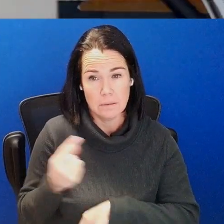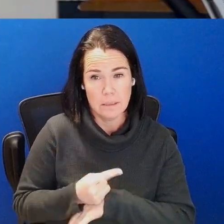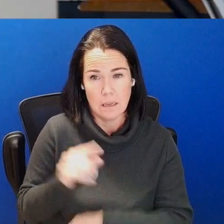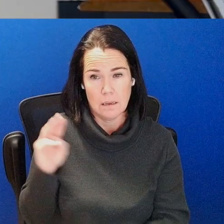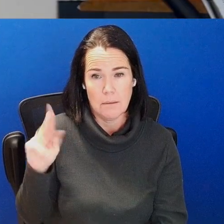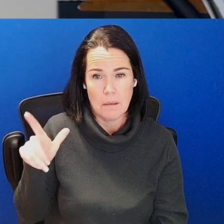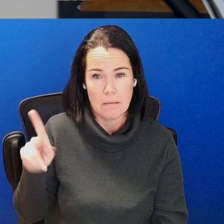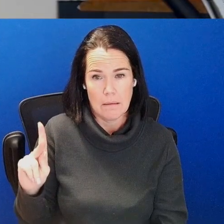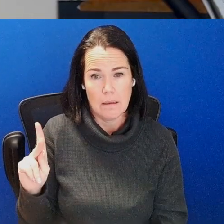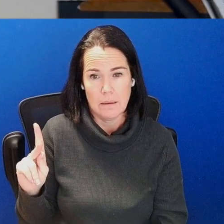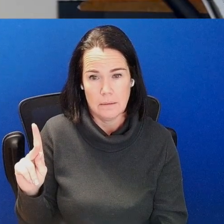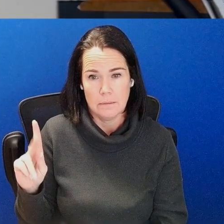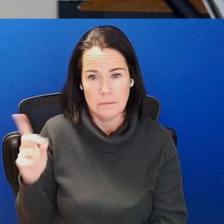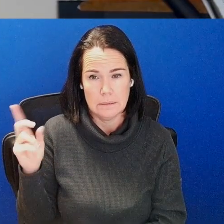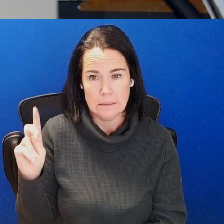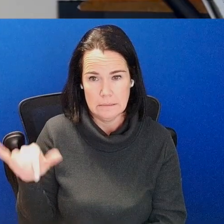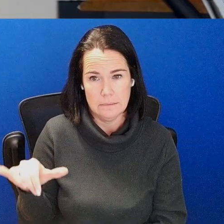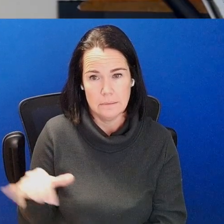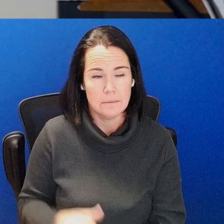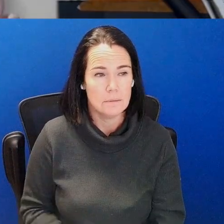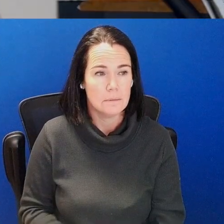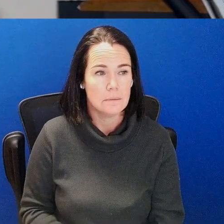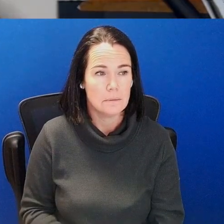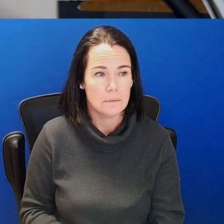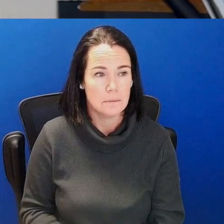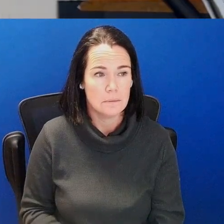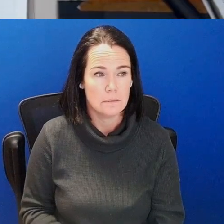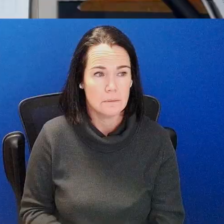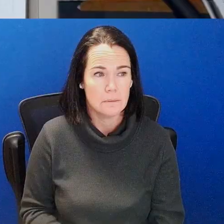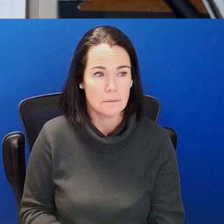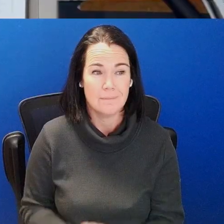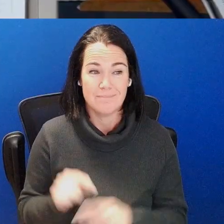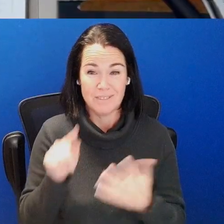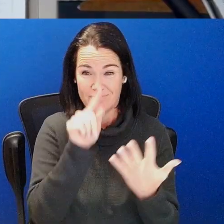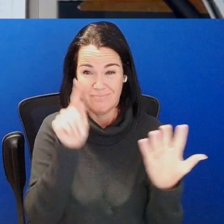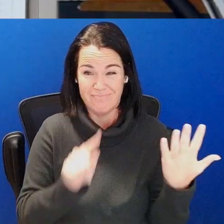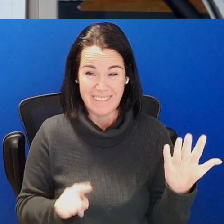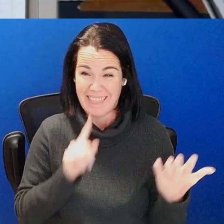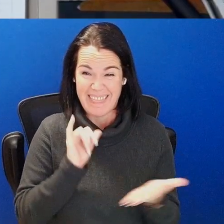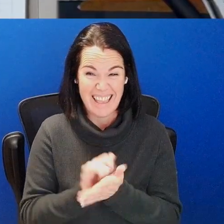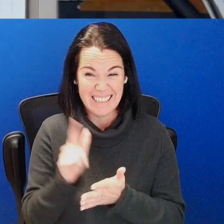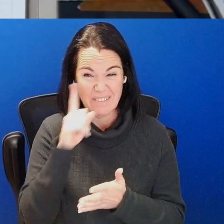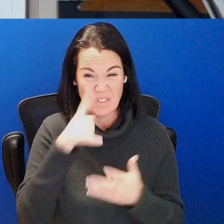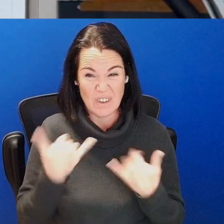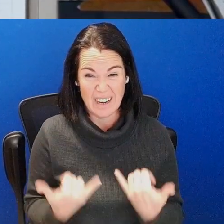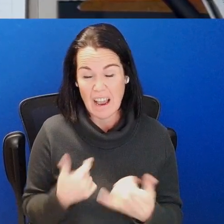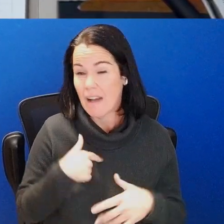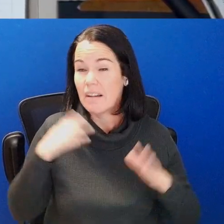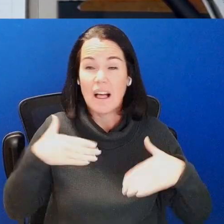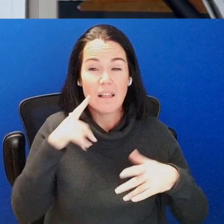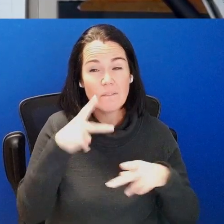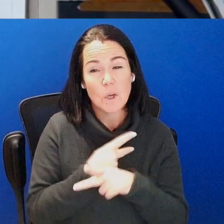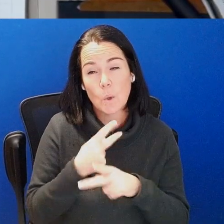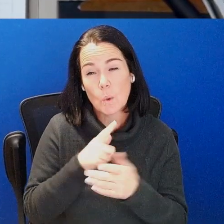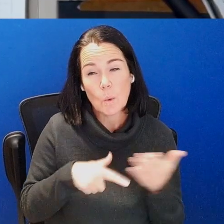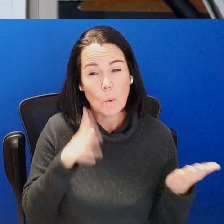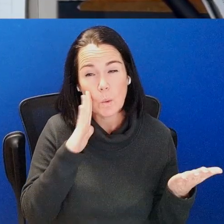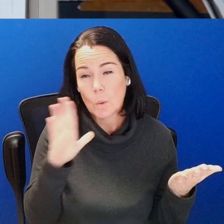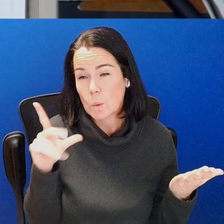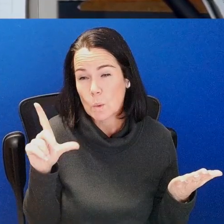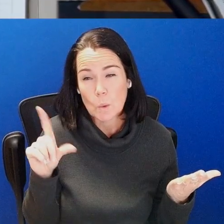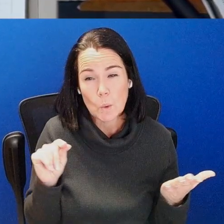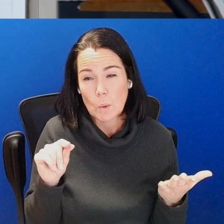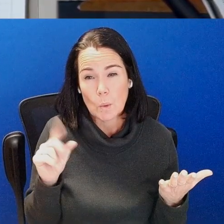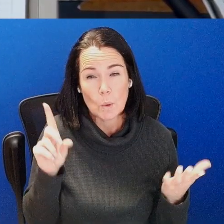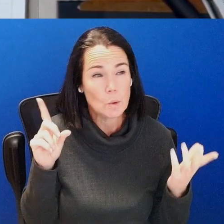it is MLK Day. All right, well, that is it for now. I haven't figured out what I'm gonna do with the